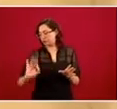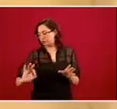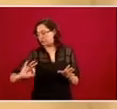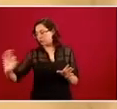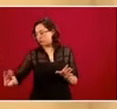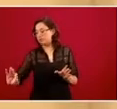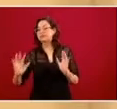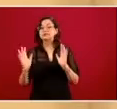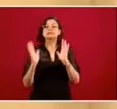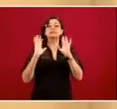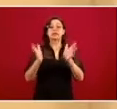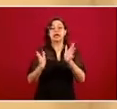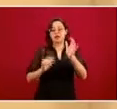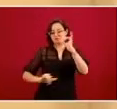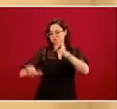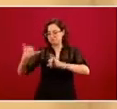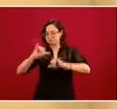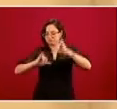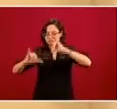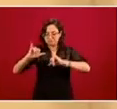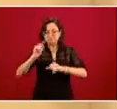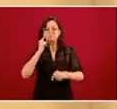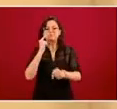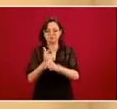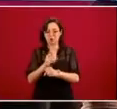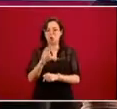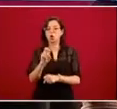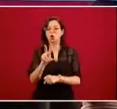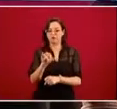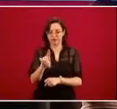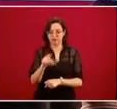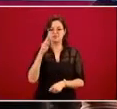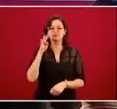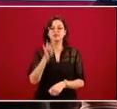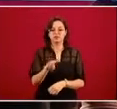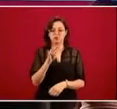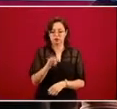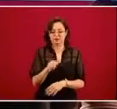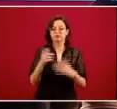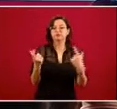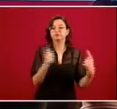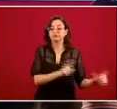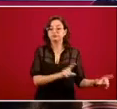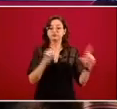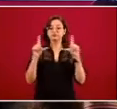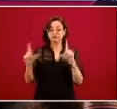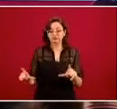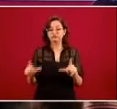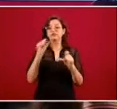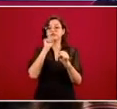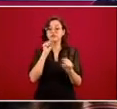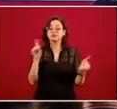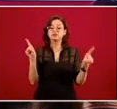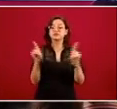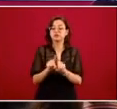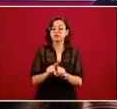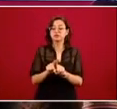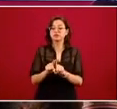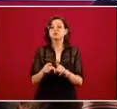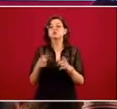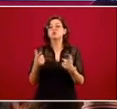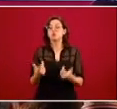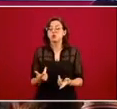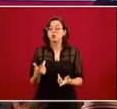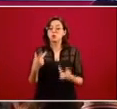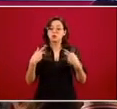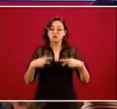6,000 cases that have been confirmed through laboratory testing. However, in the next slide, we can see how